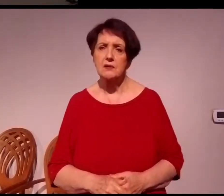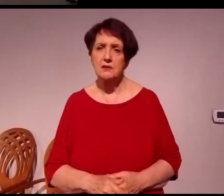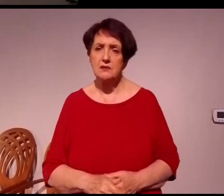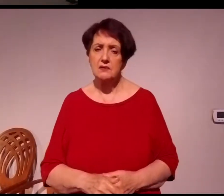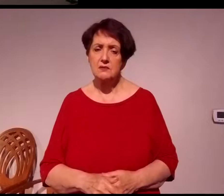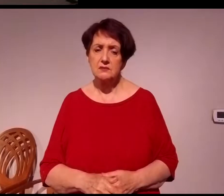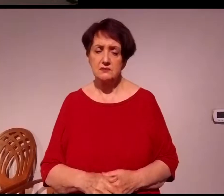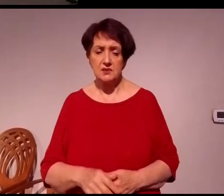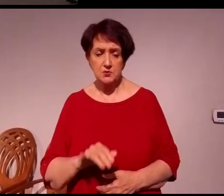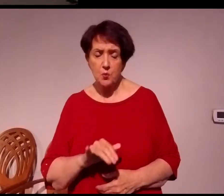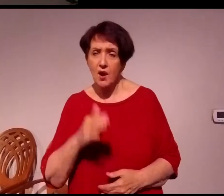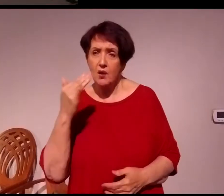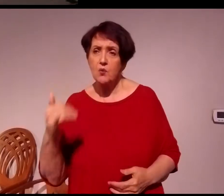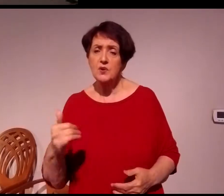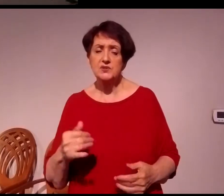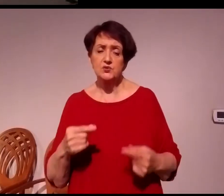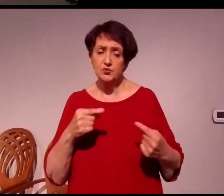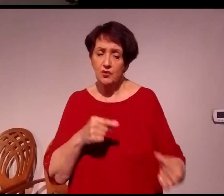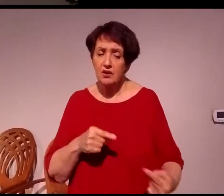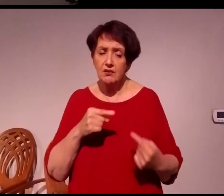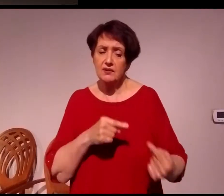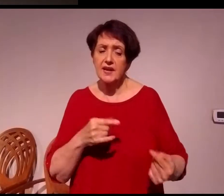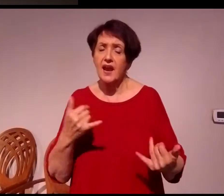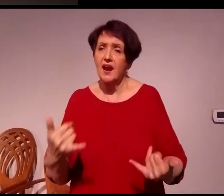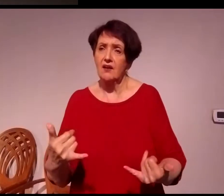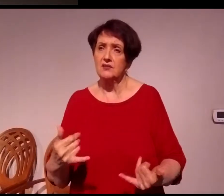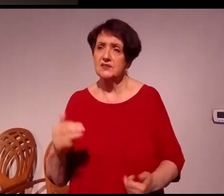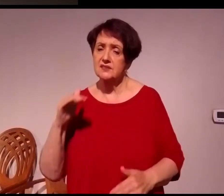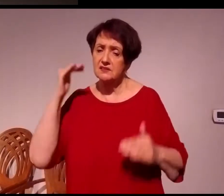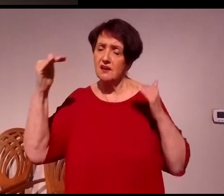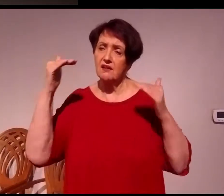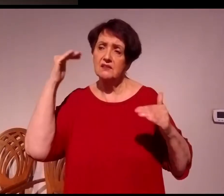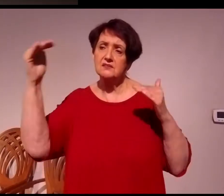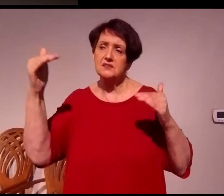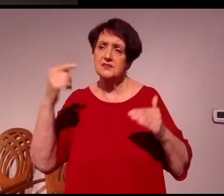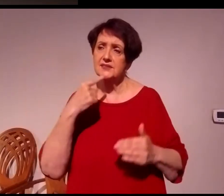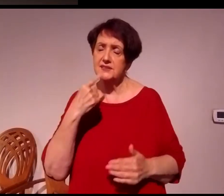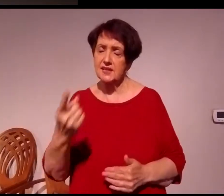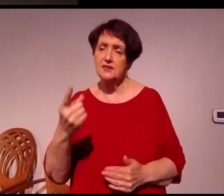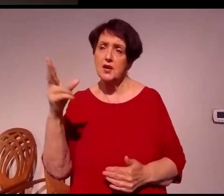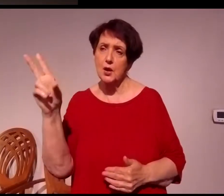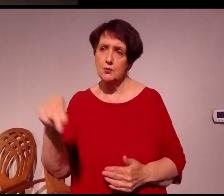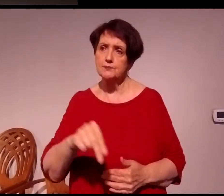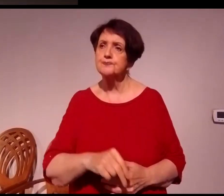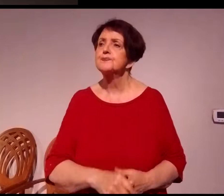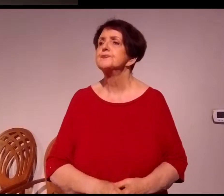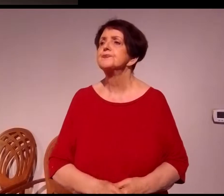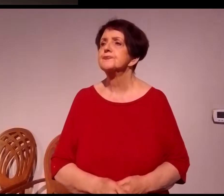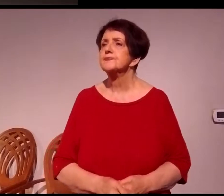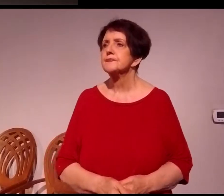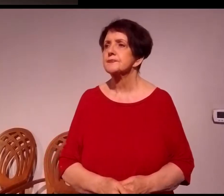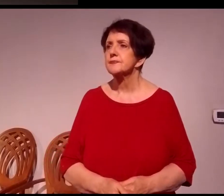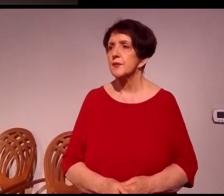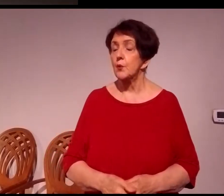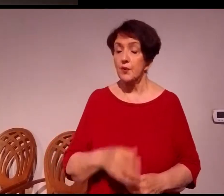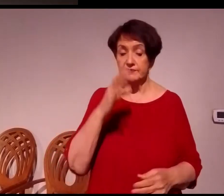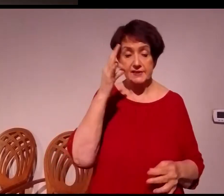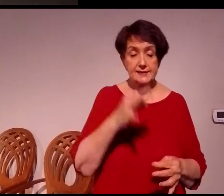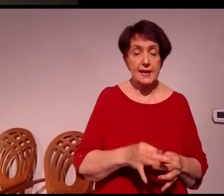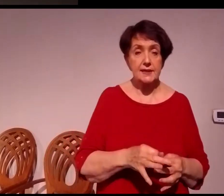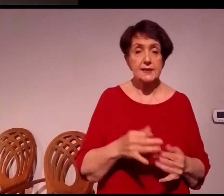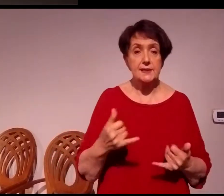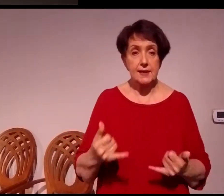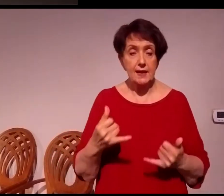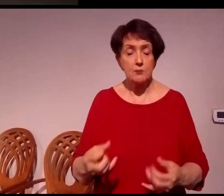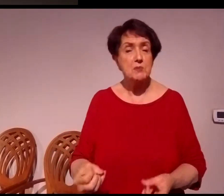struggle with saying no as adults? Now, the other side of this coin is many of us have decided to raise spirited children.